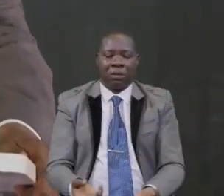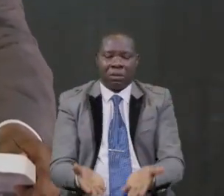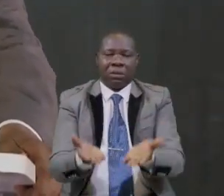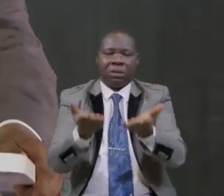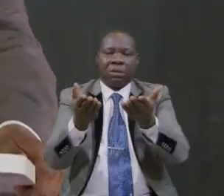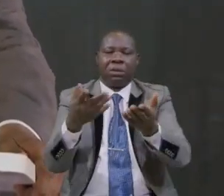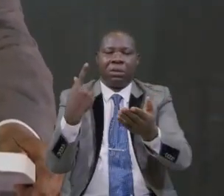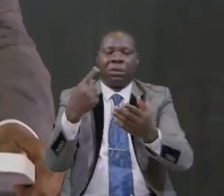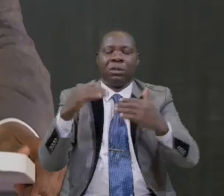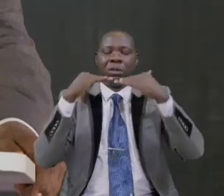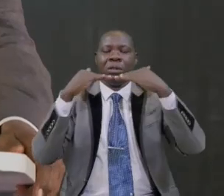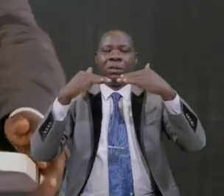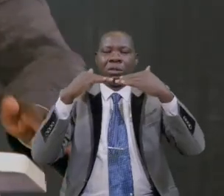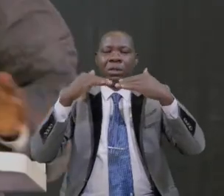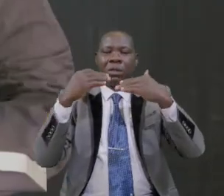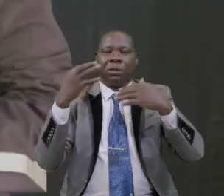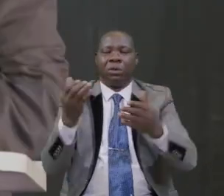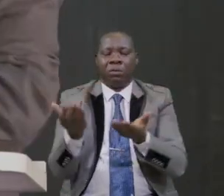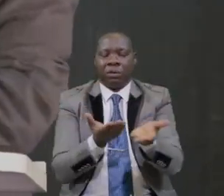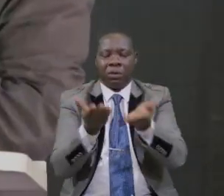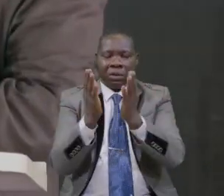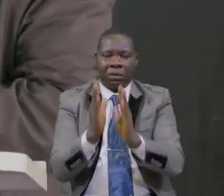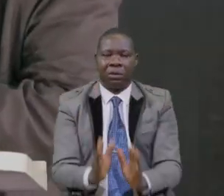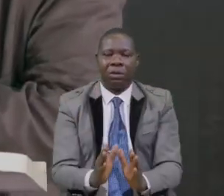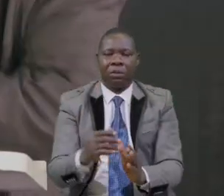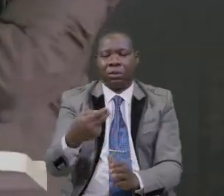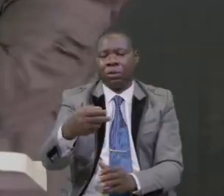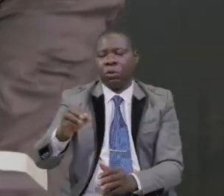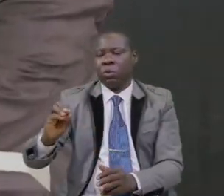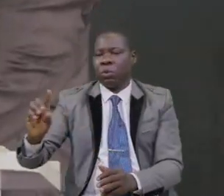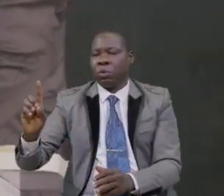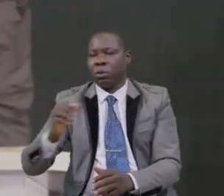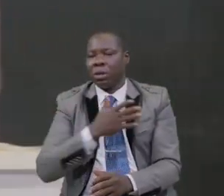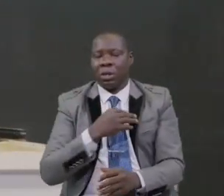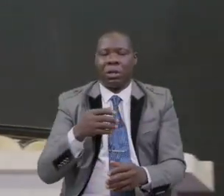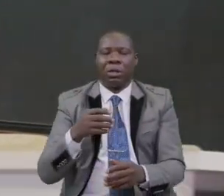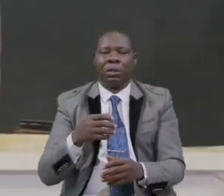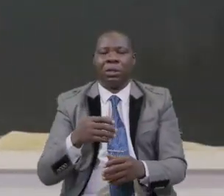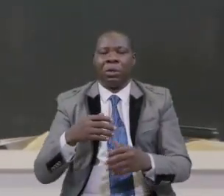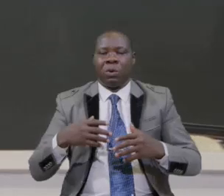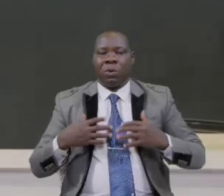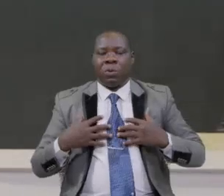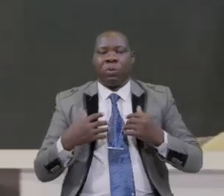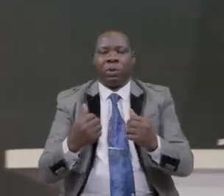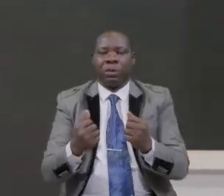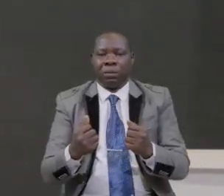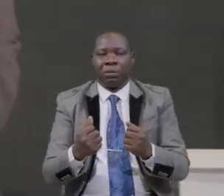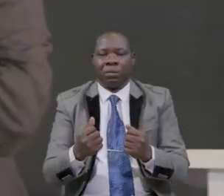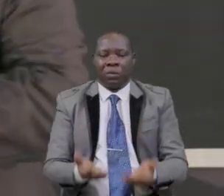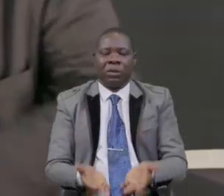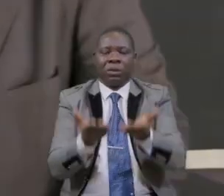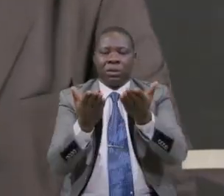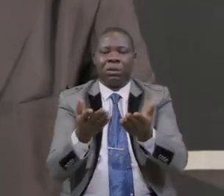of servanthood and welfare. Raise the standard before